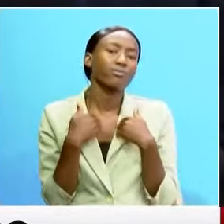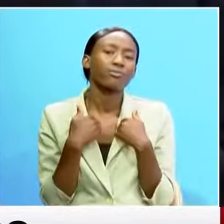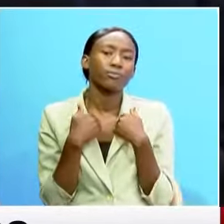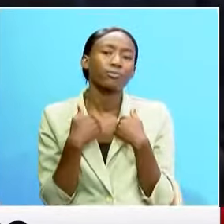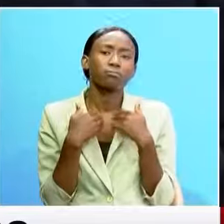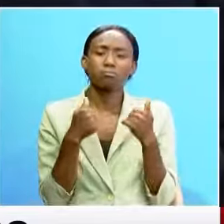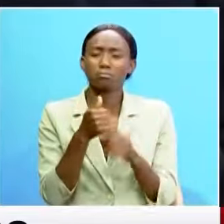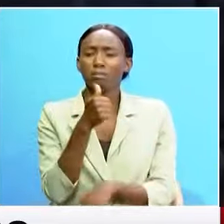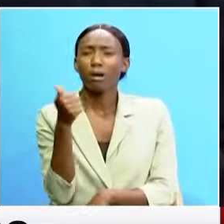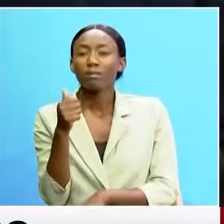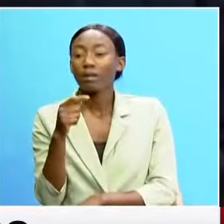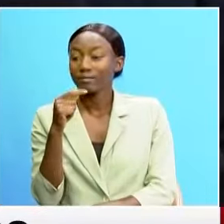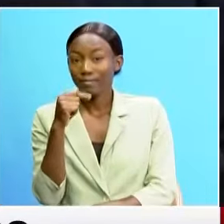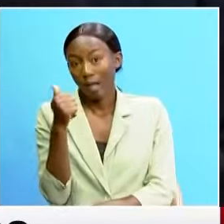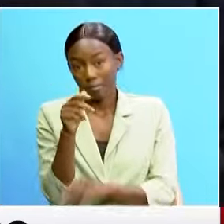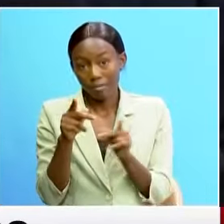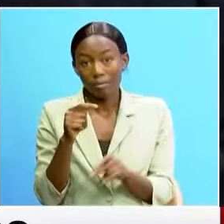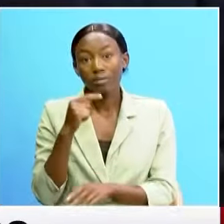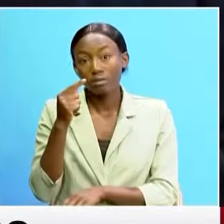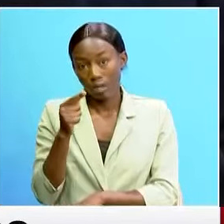They will tell the truth.